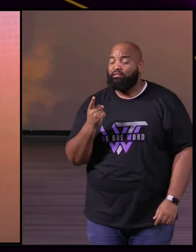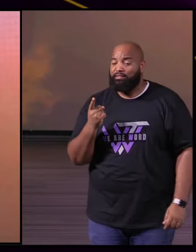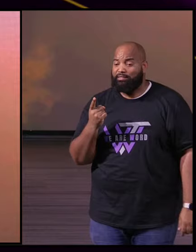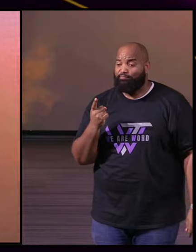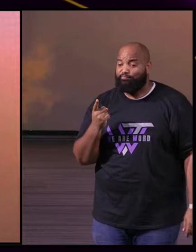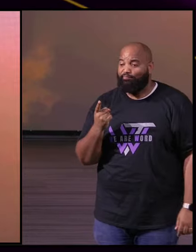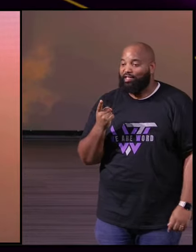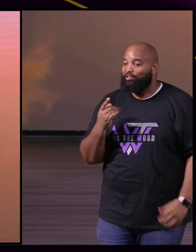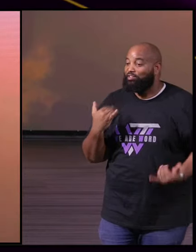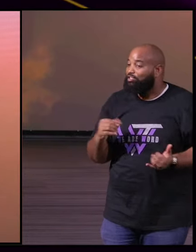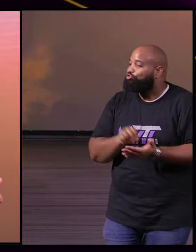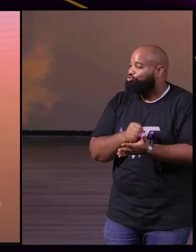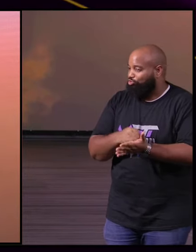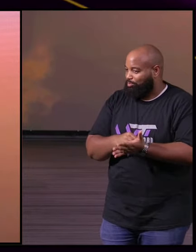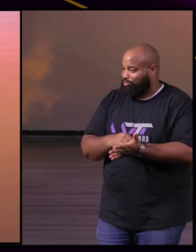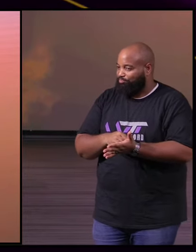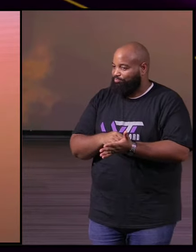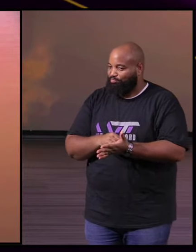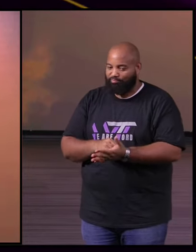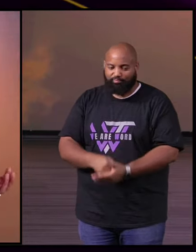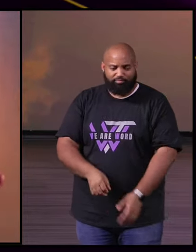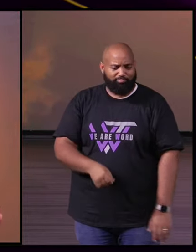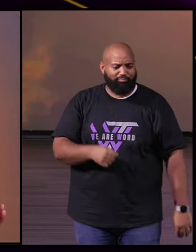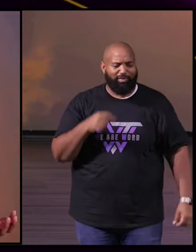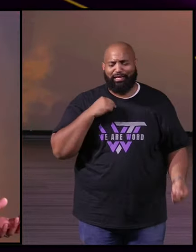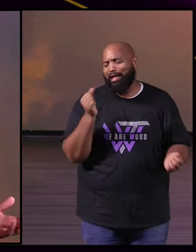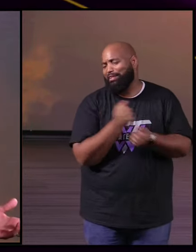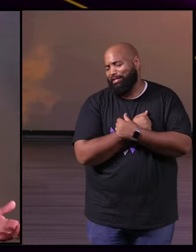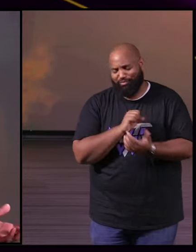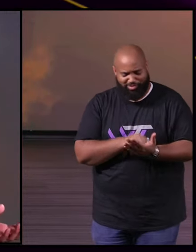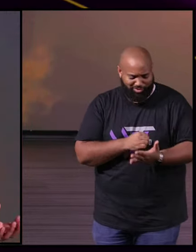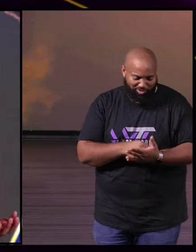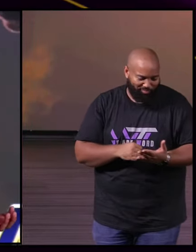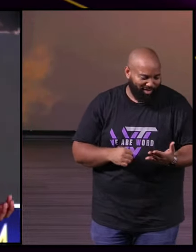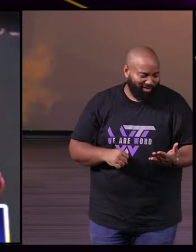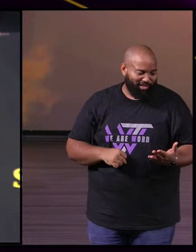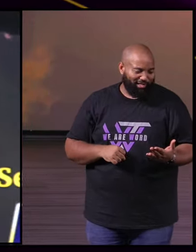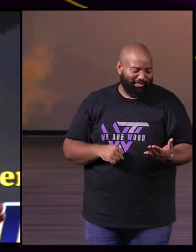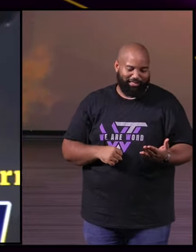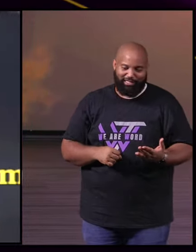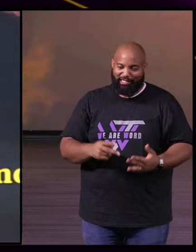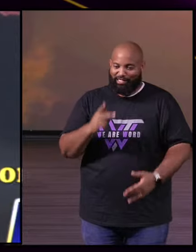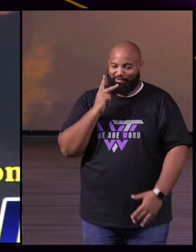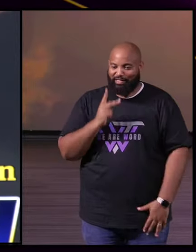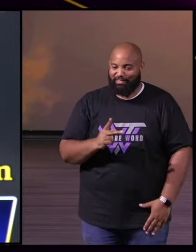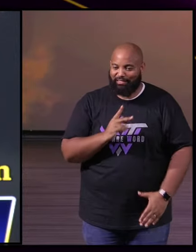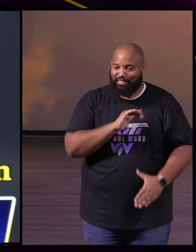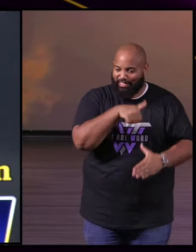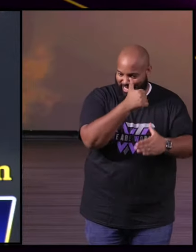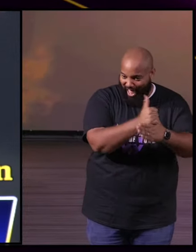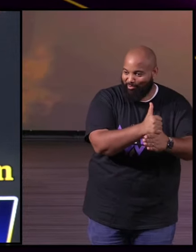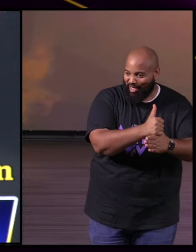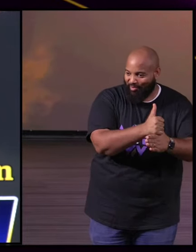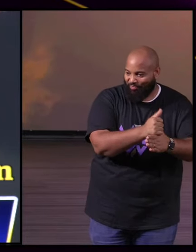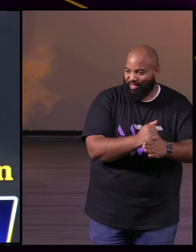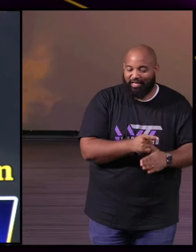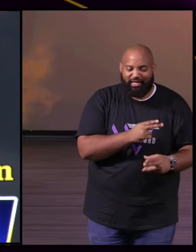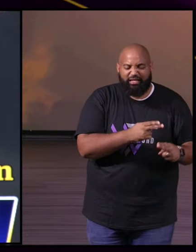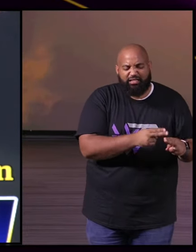And in our text, I love this. The father of the faith,